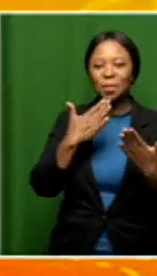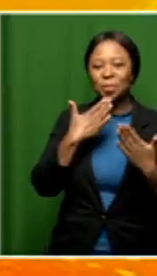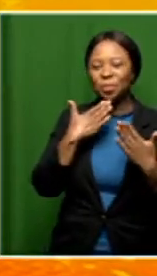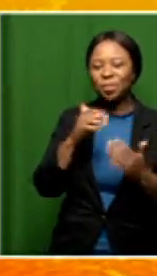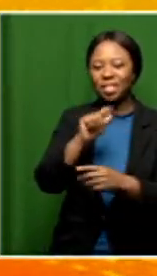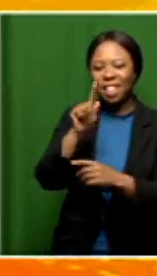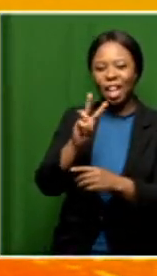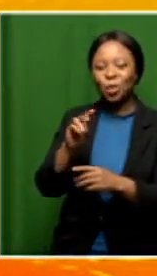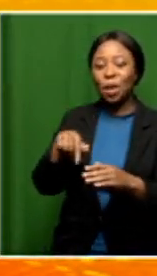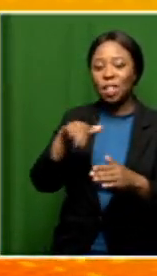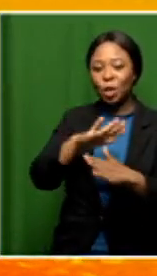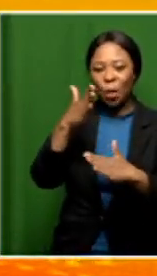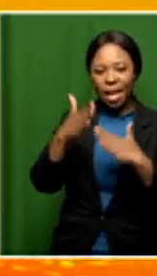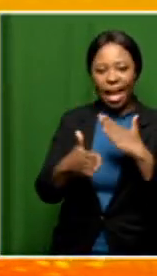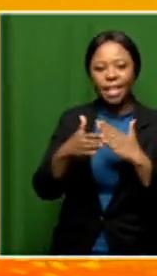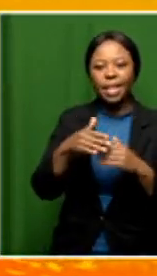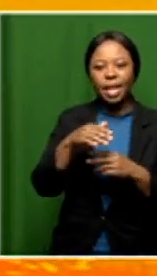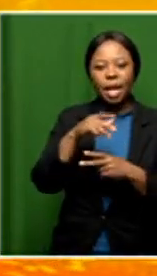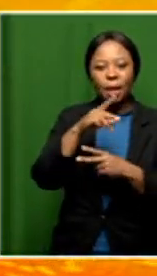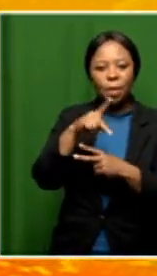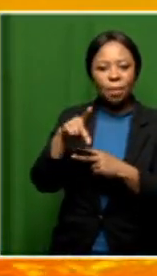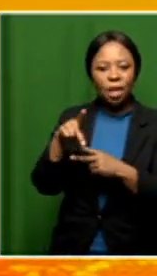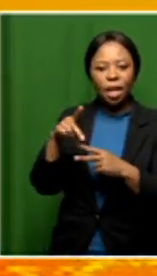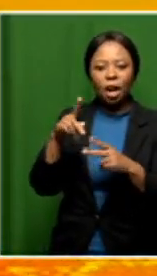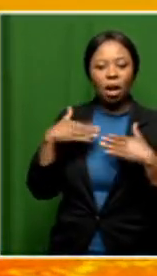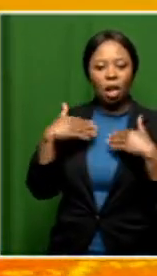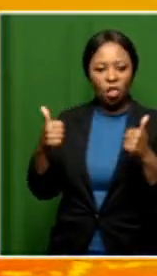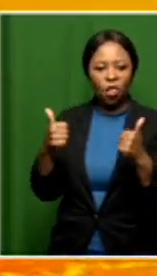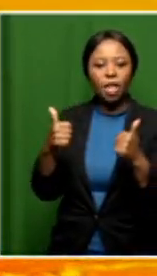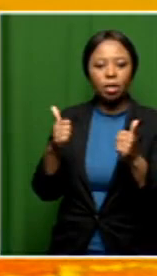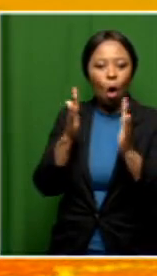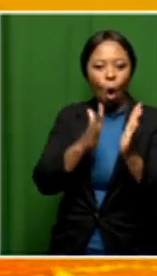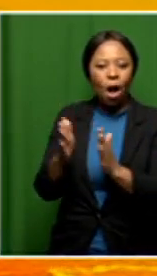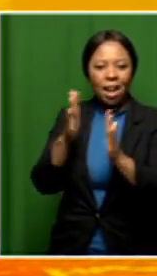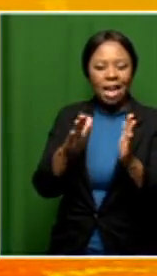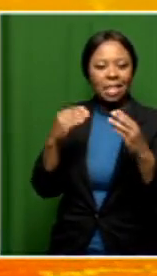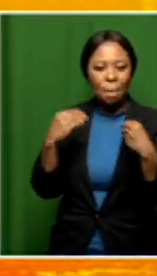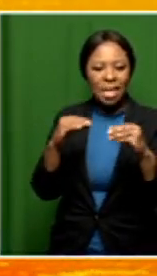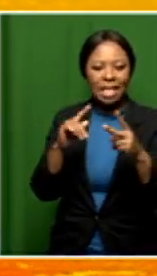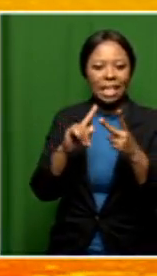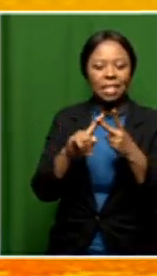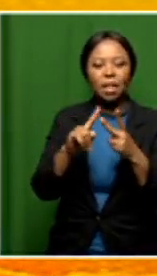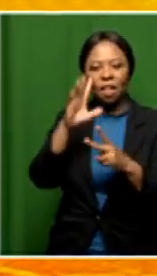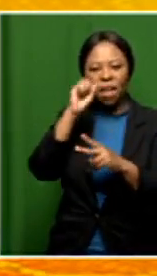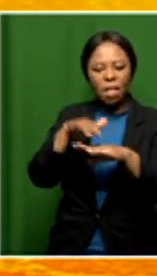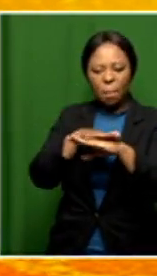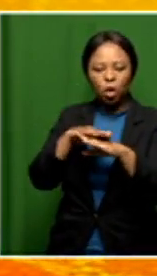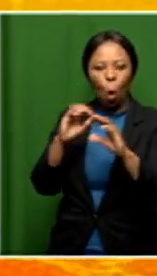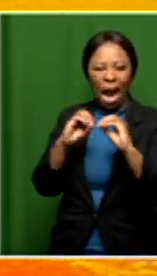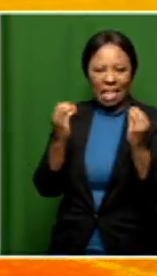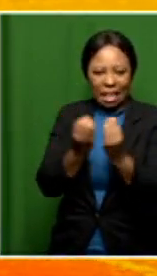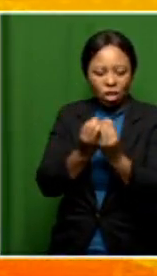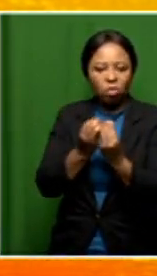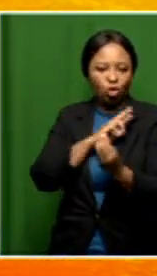This weekend, the public and private health sectors, organised labour, business and the community, as well as faith-based organisations are